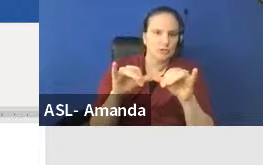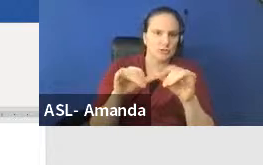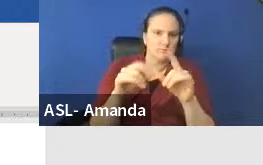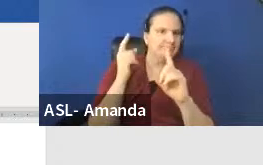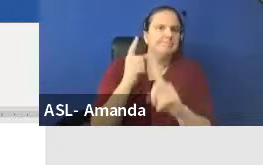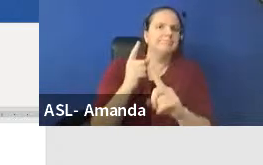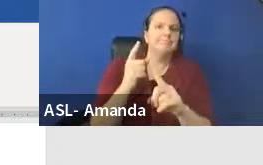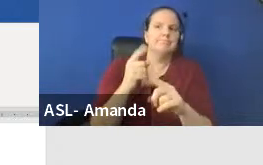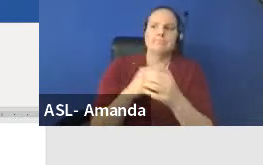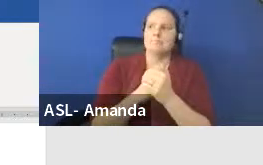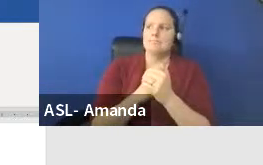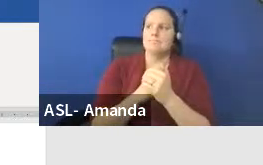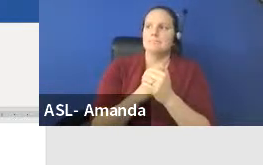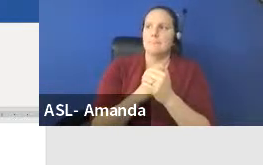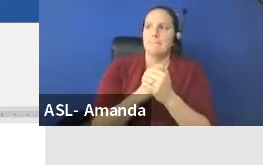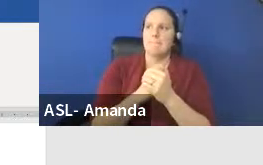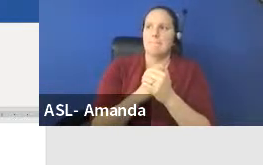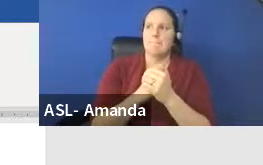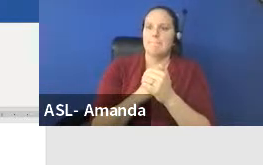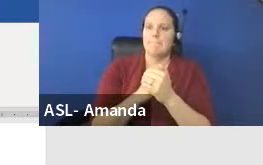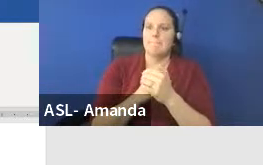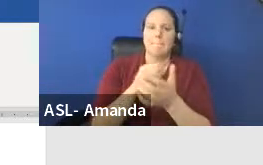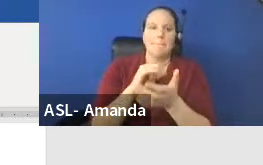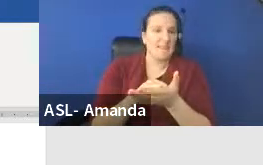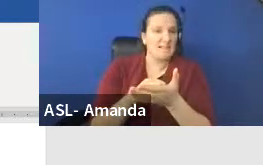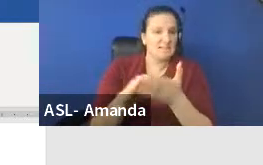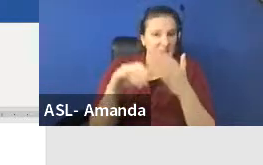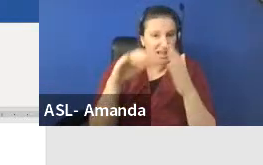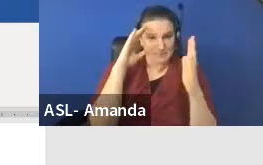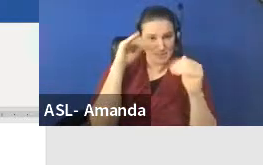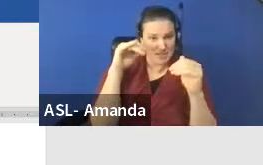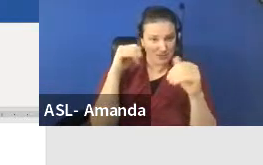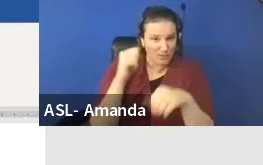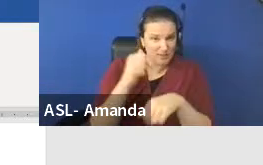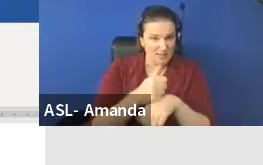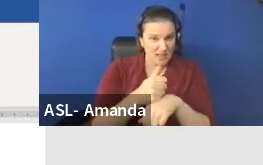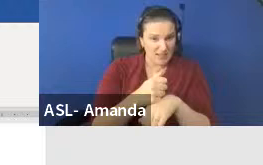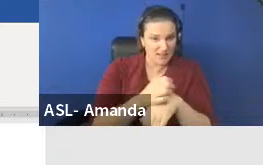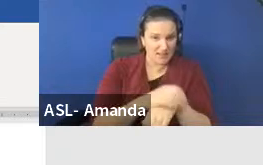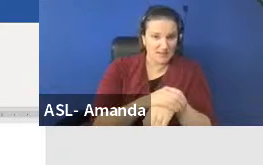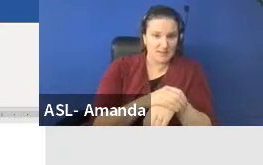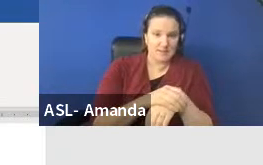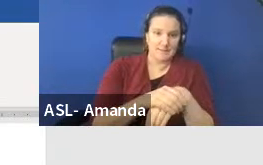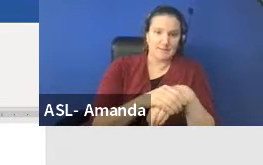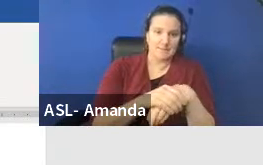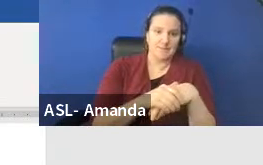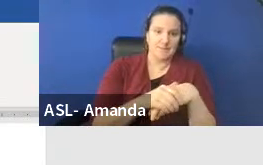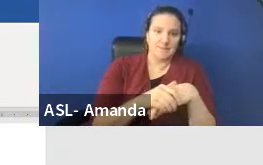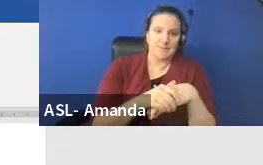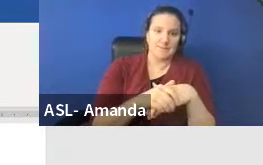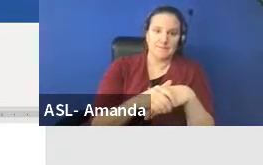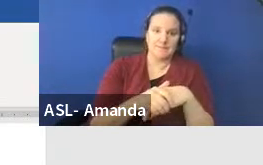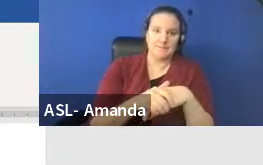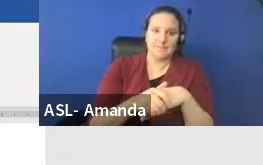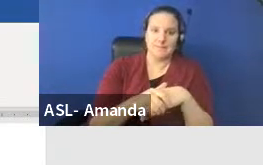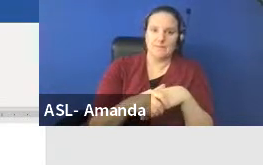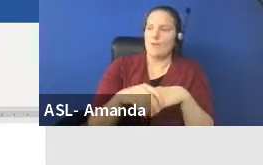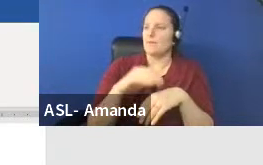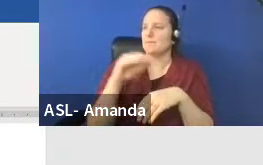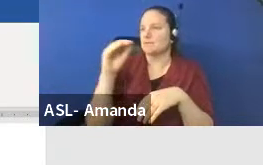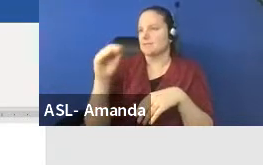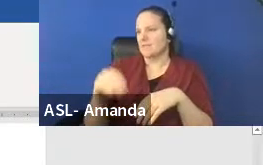we? Is that the expectation we're setting? That I think the percentage of apprentices that then journey